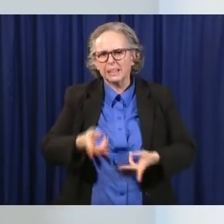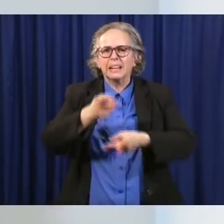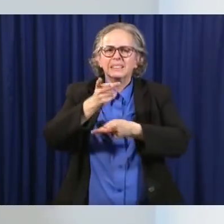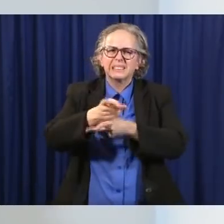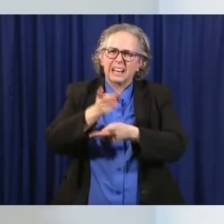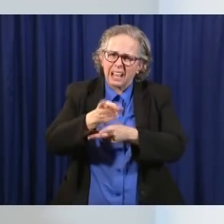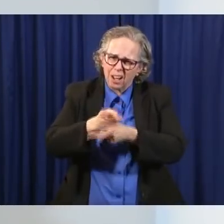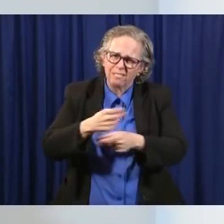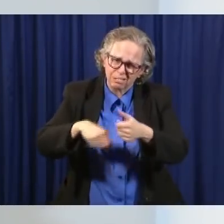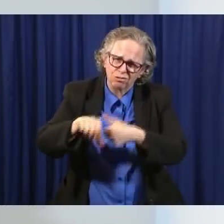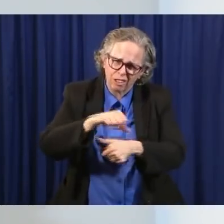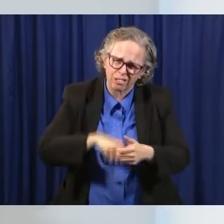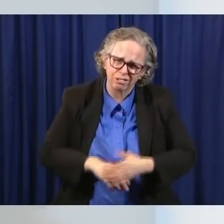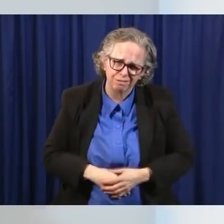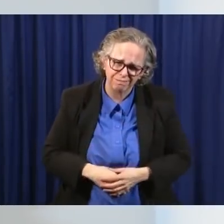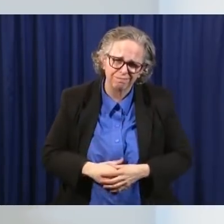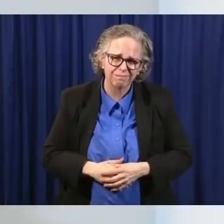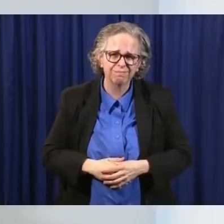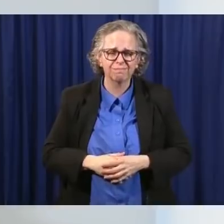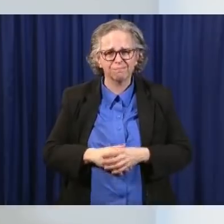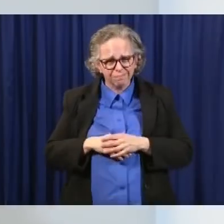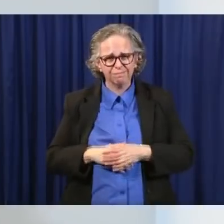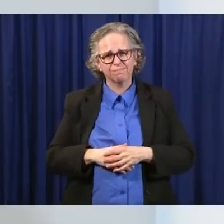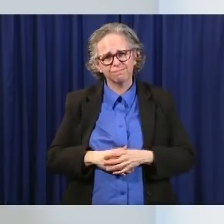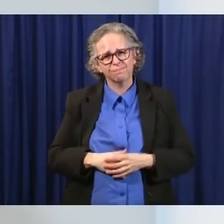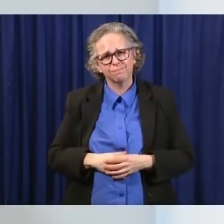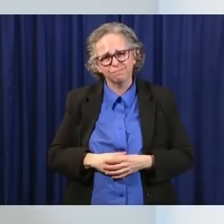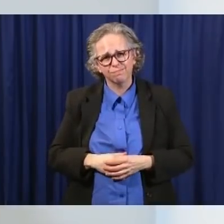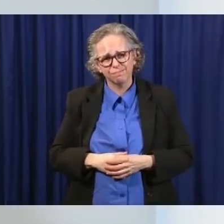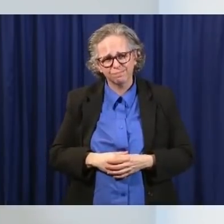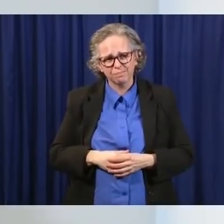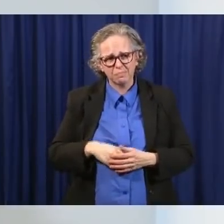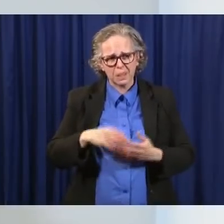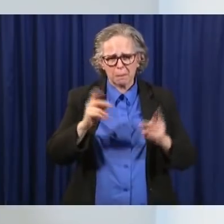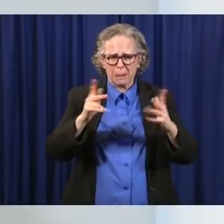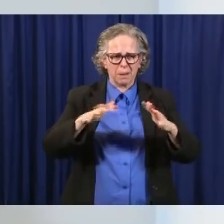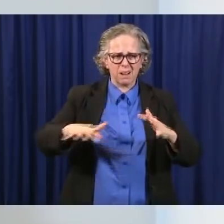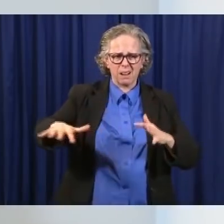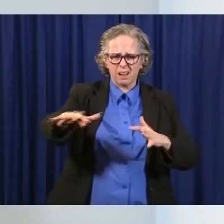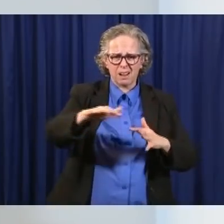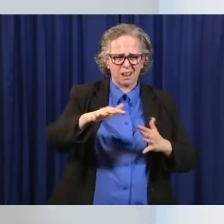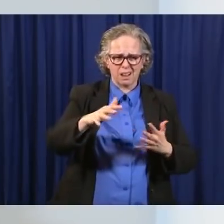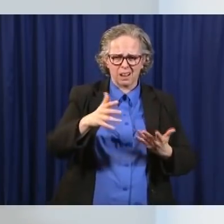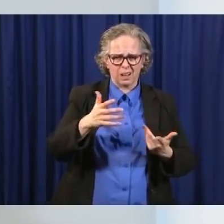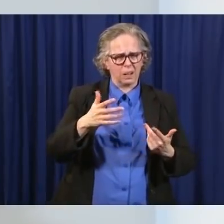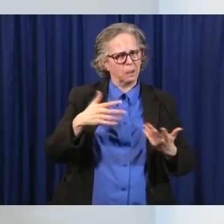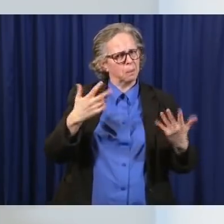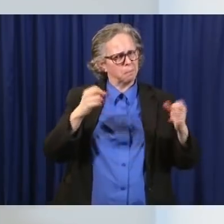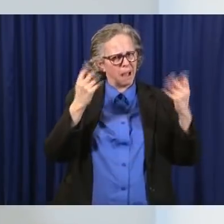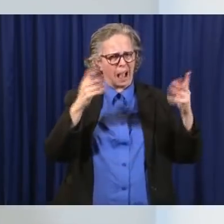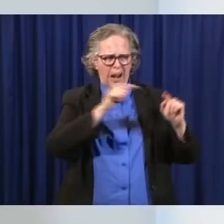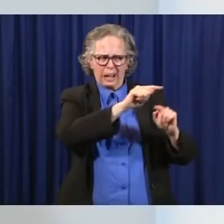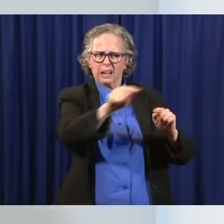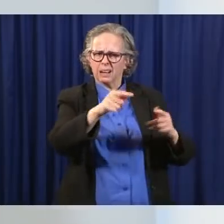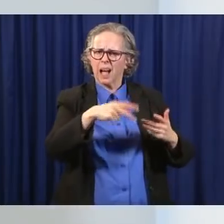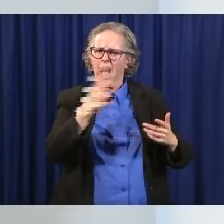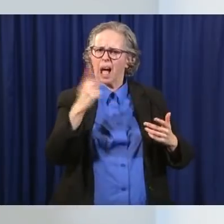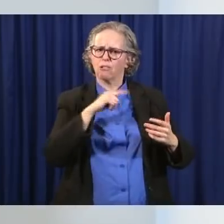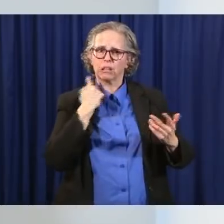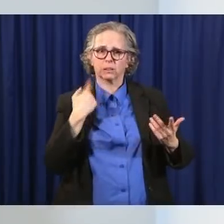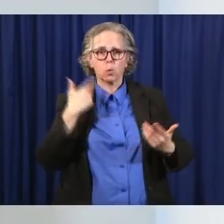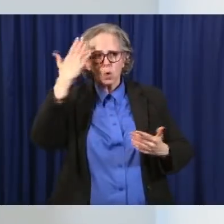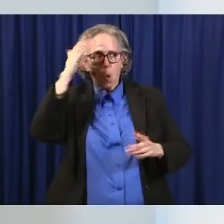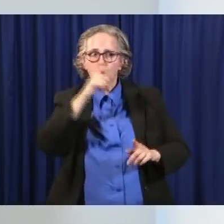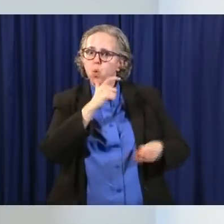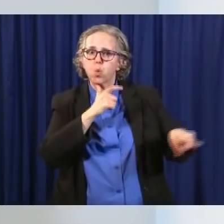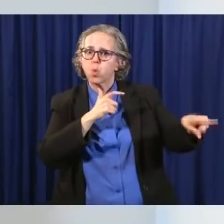of us who could be very vulnerable to this virus. And so, that's why we're all in it together.